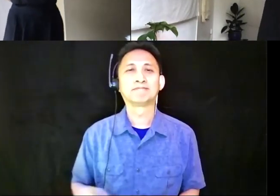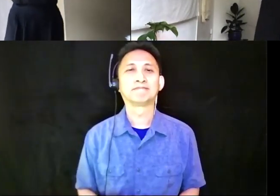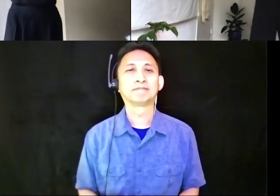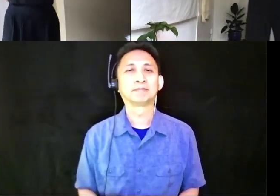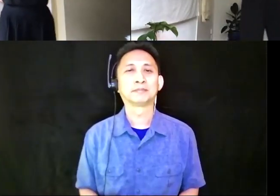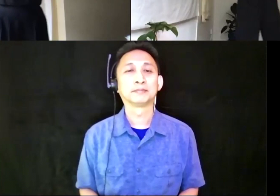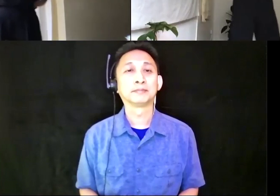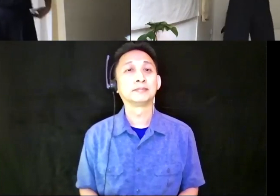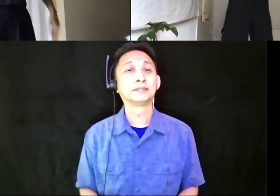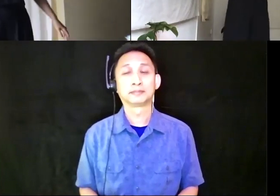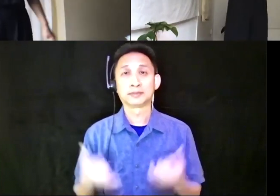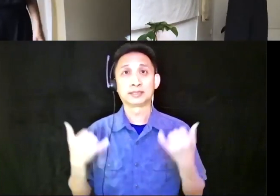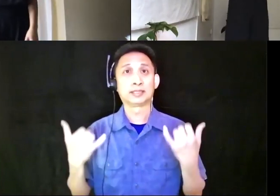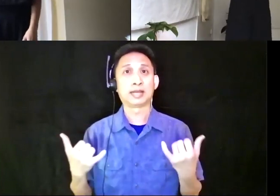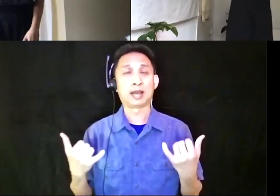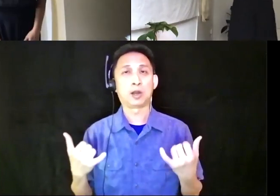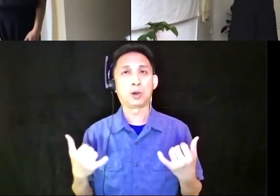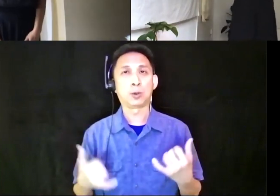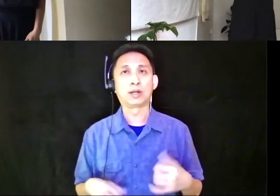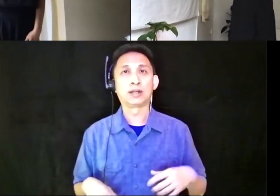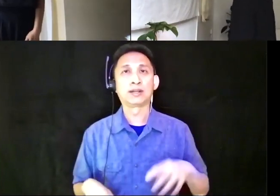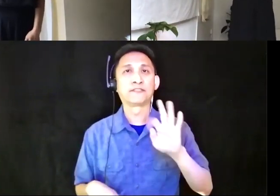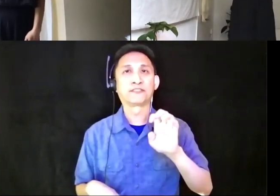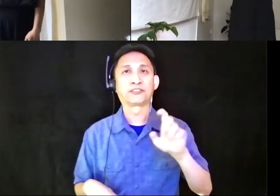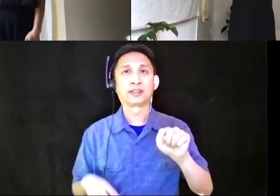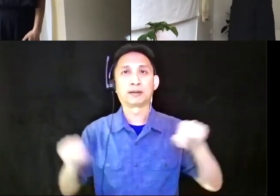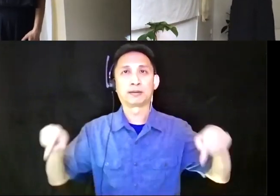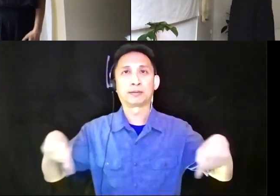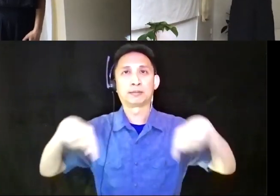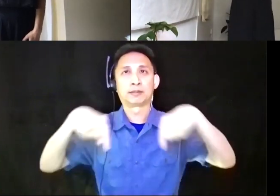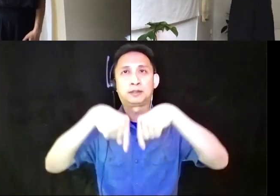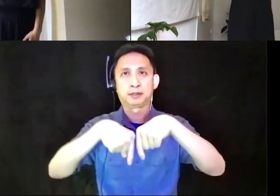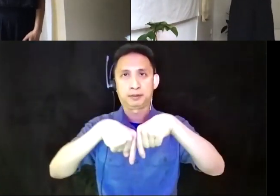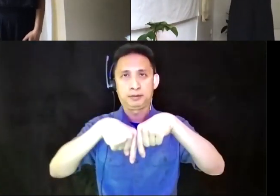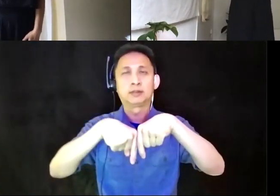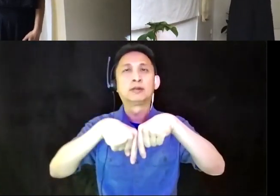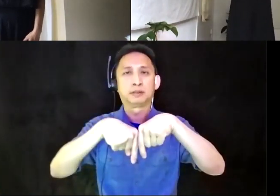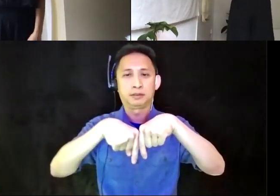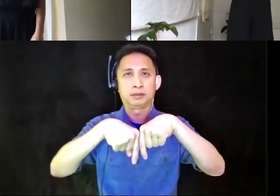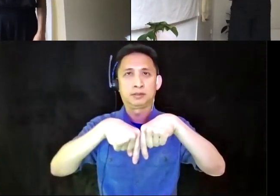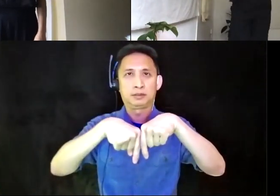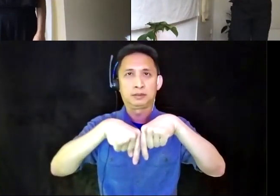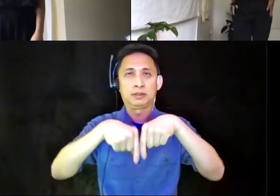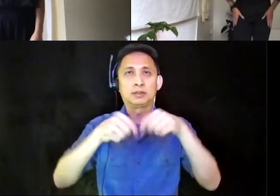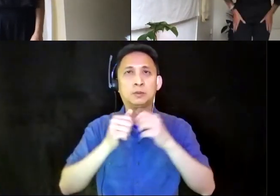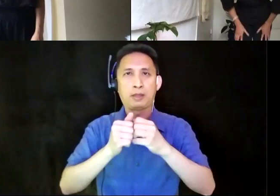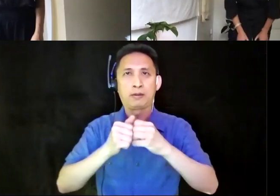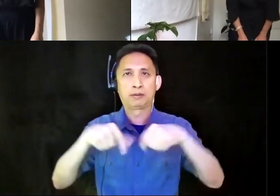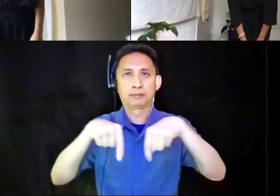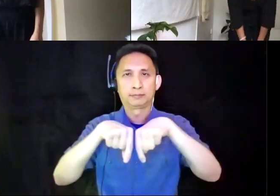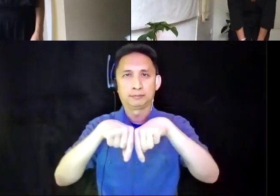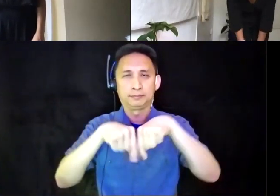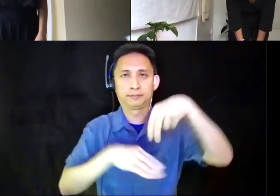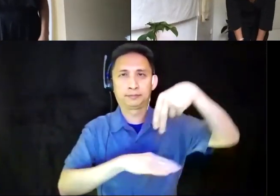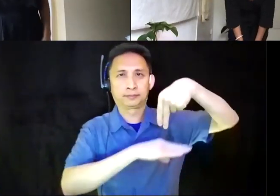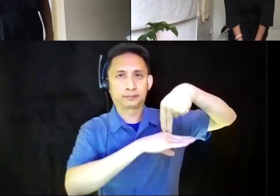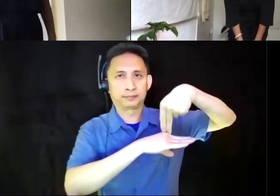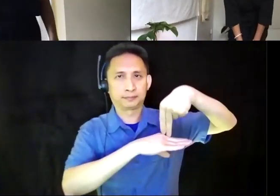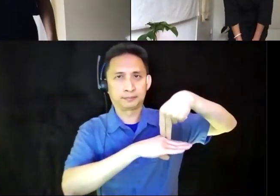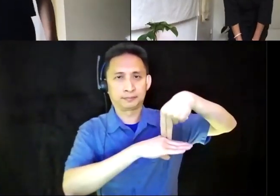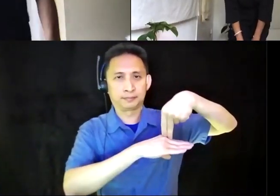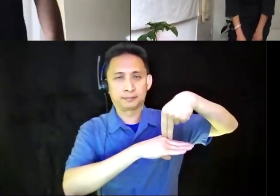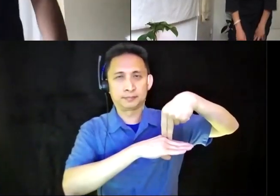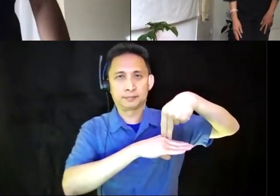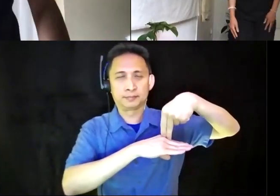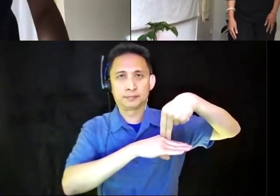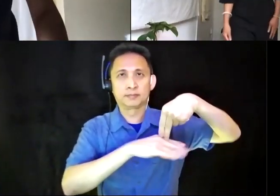Now bringing the feet together and keeping the knees and the feet together, we cover the